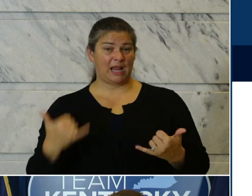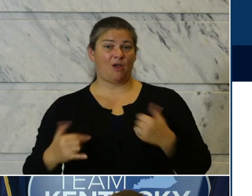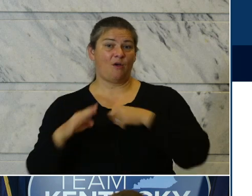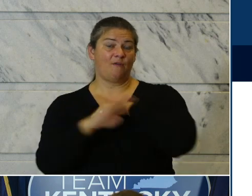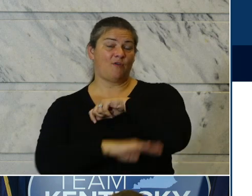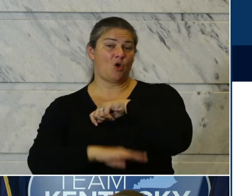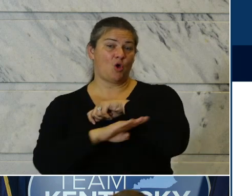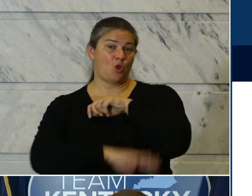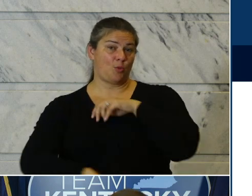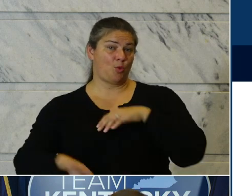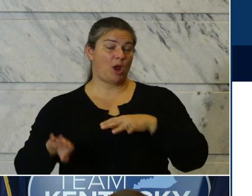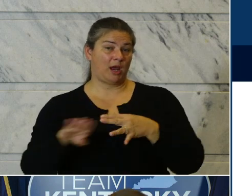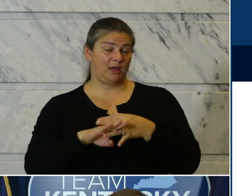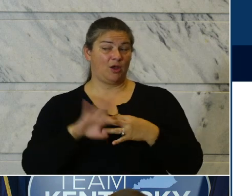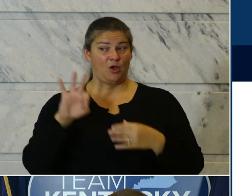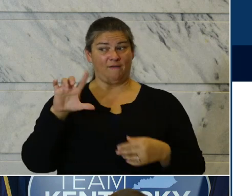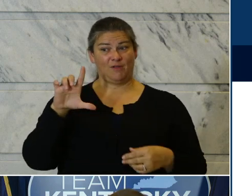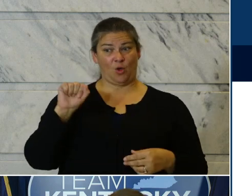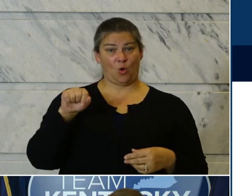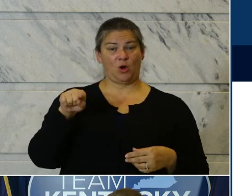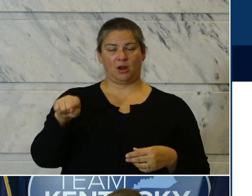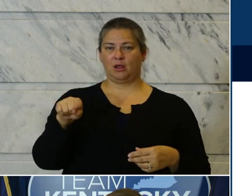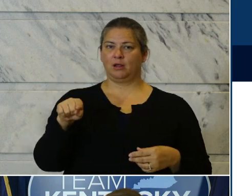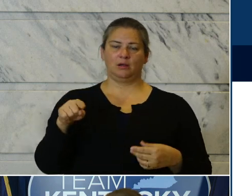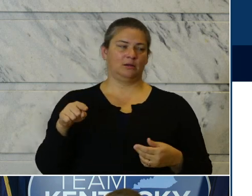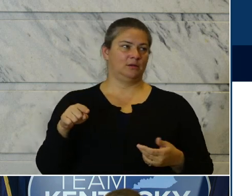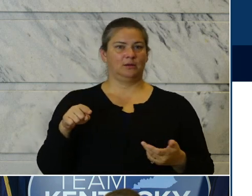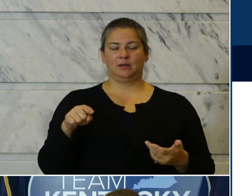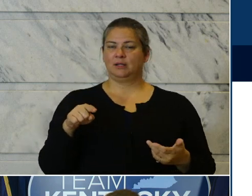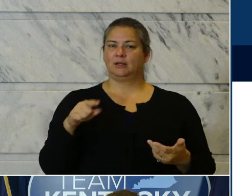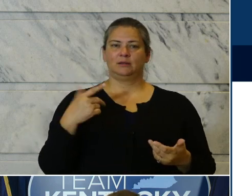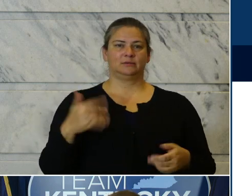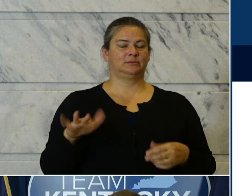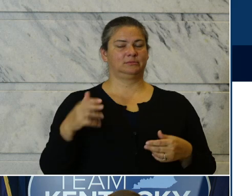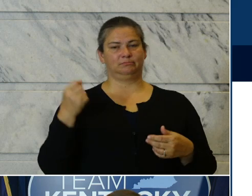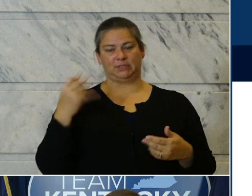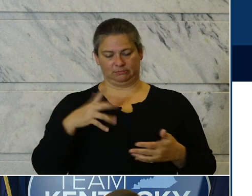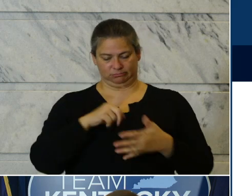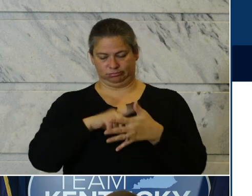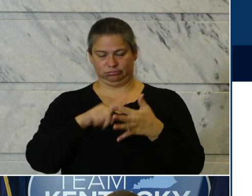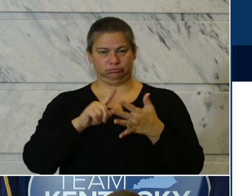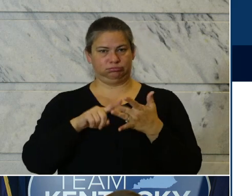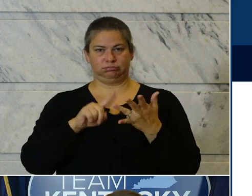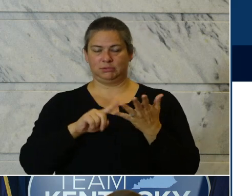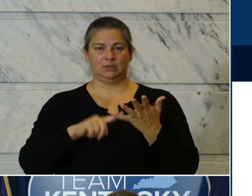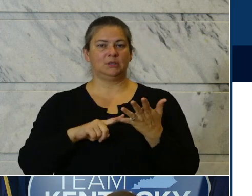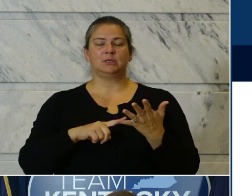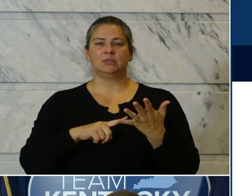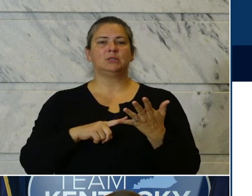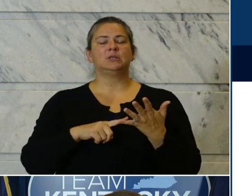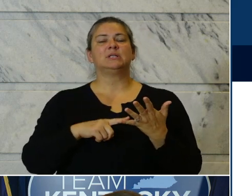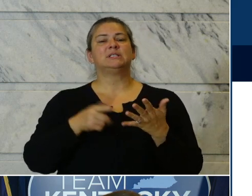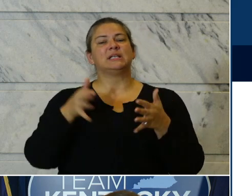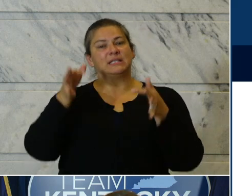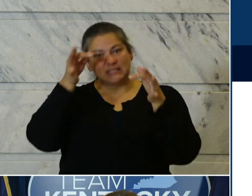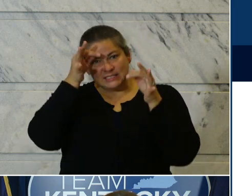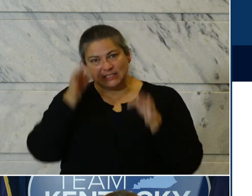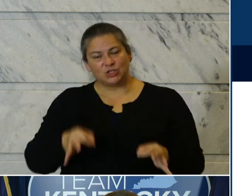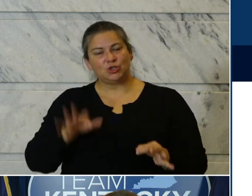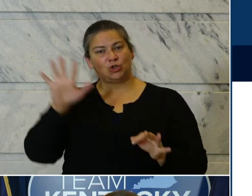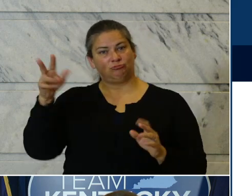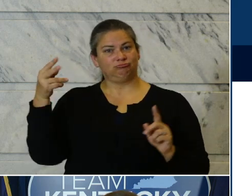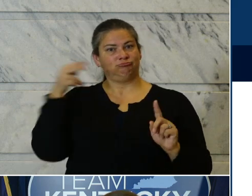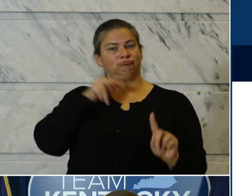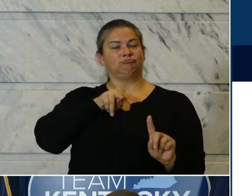in many schools, and Florida has lifted just about every restriction that's out there. It is a subjective decision that